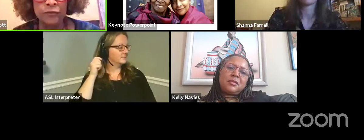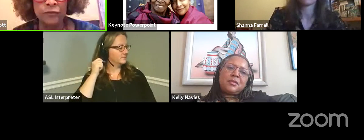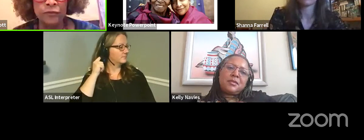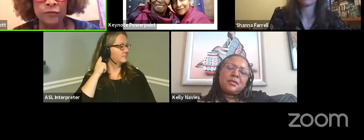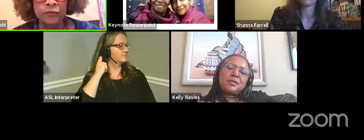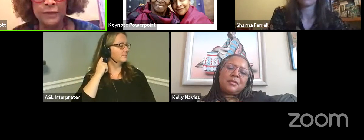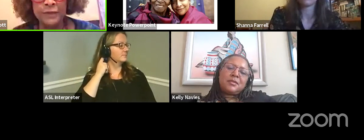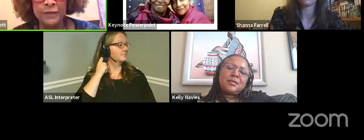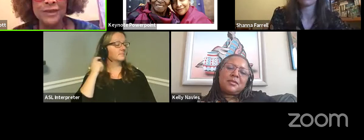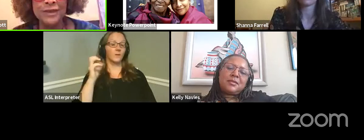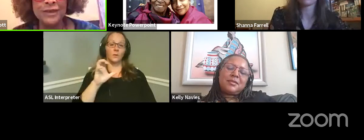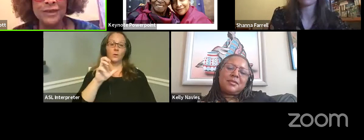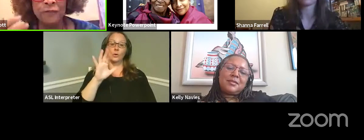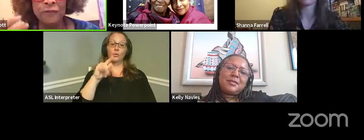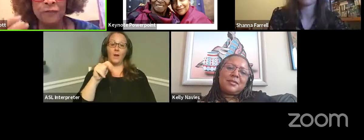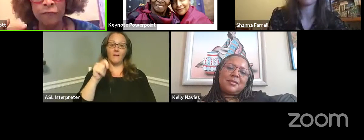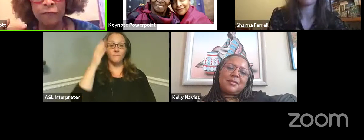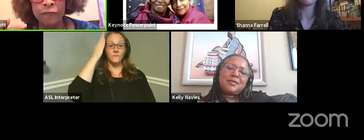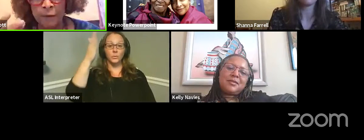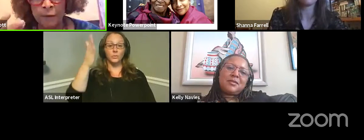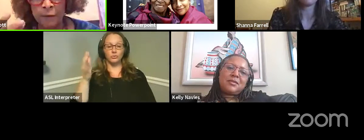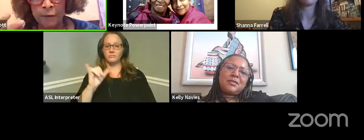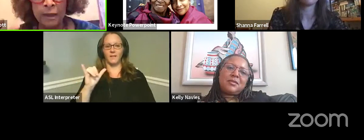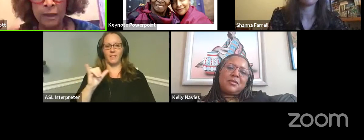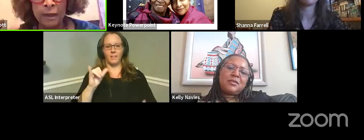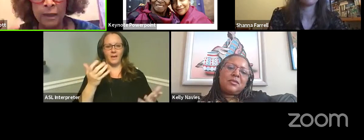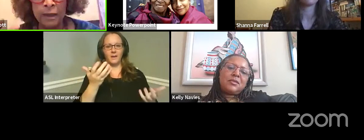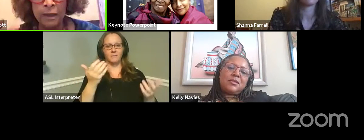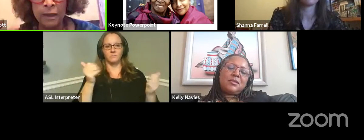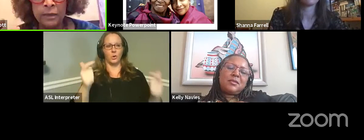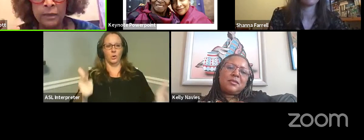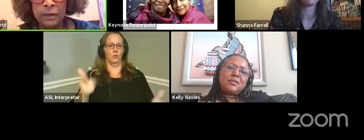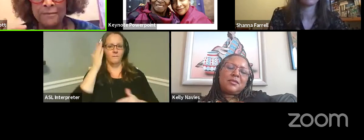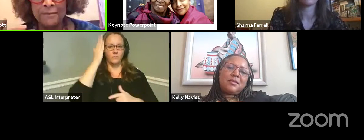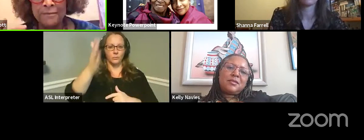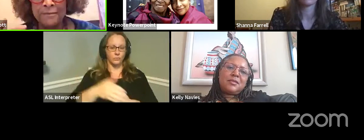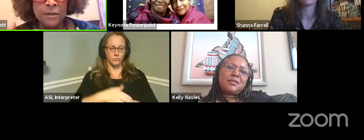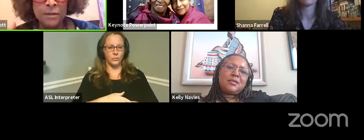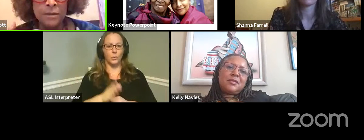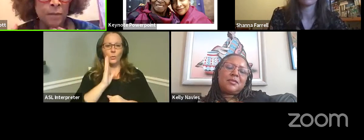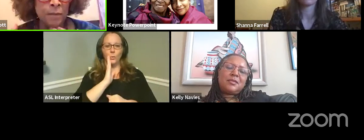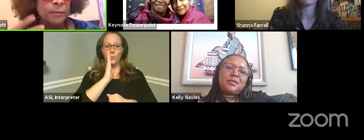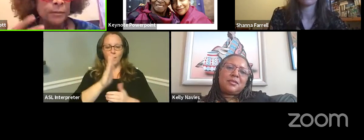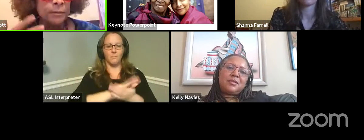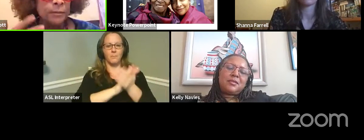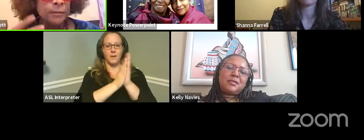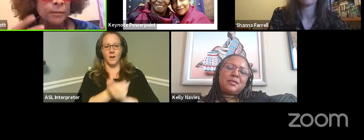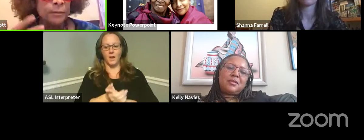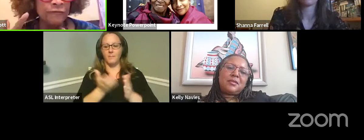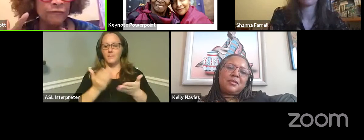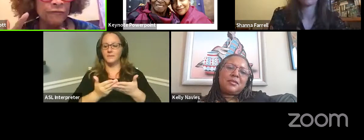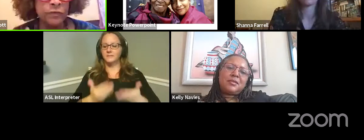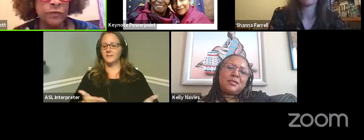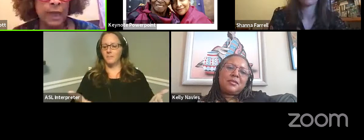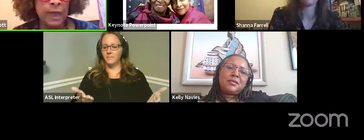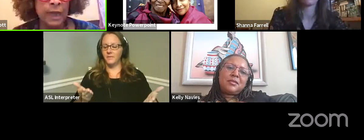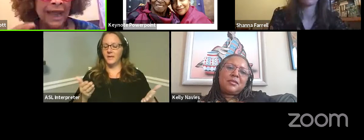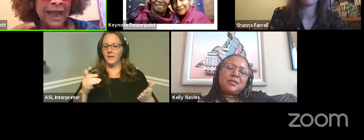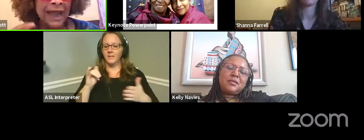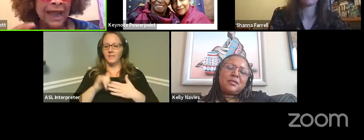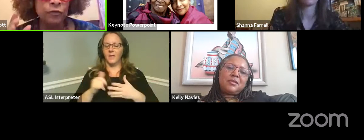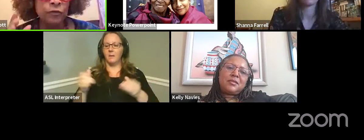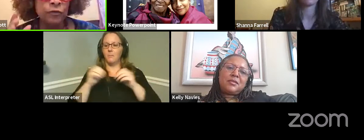all future. It's going to evolve into something that might be more palpable for some